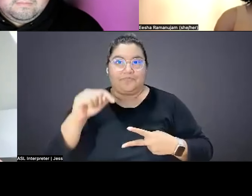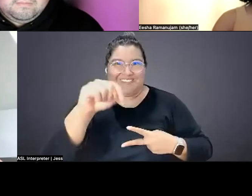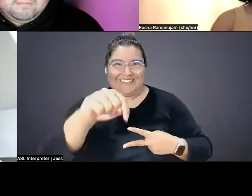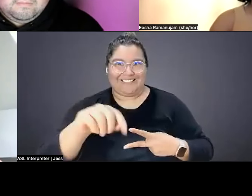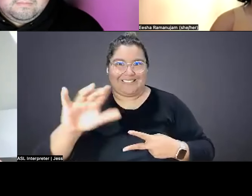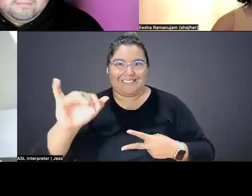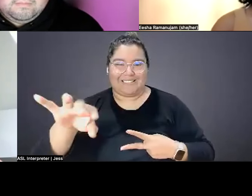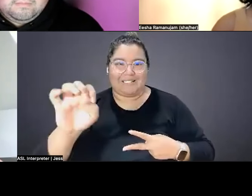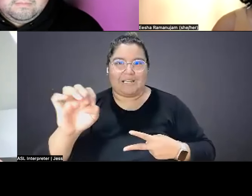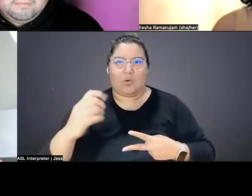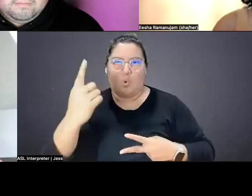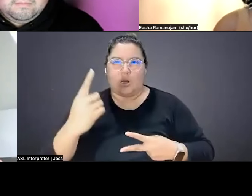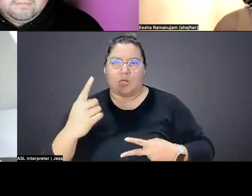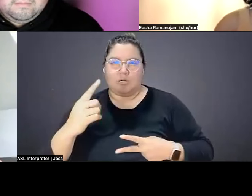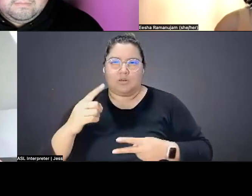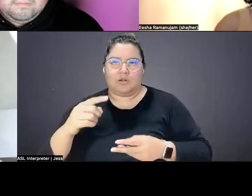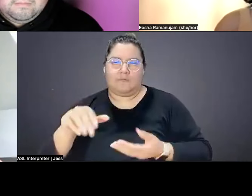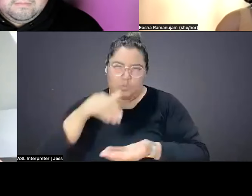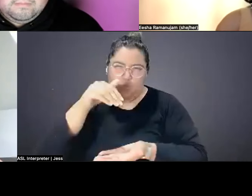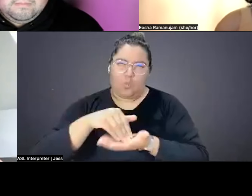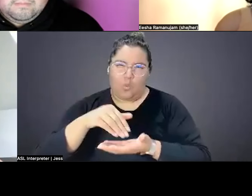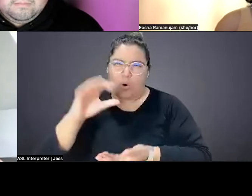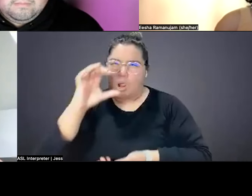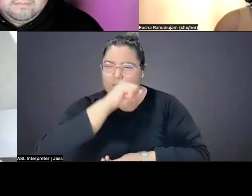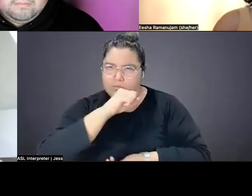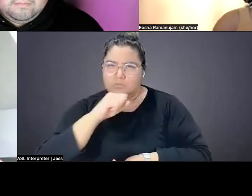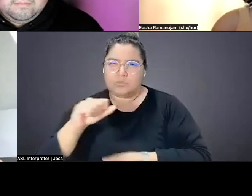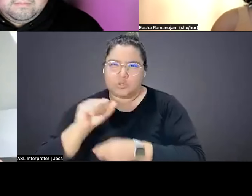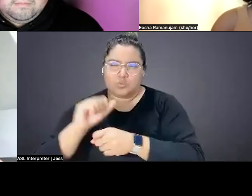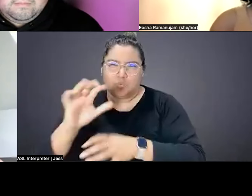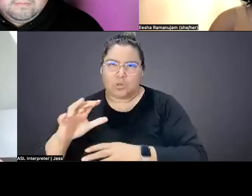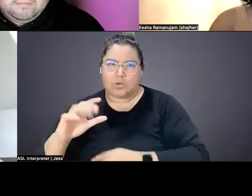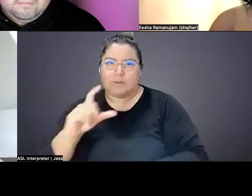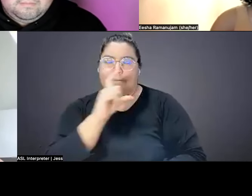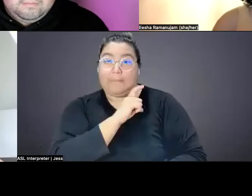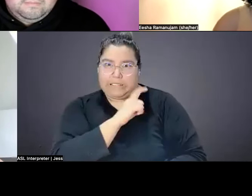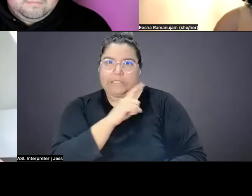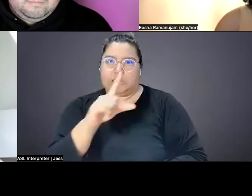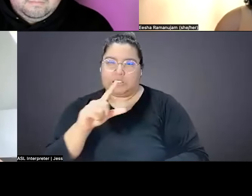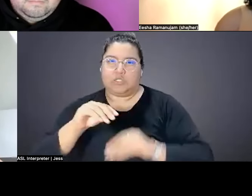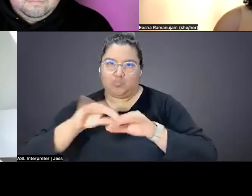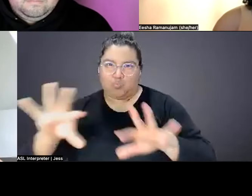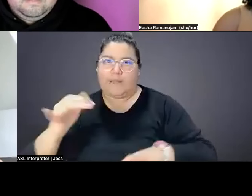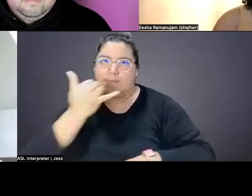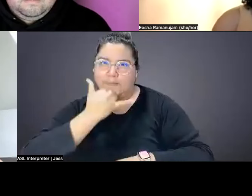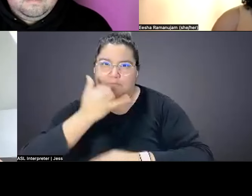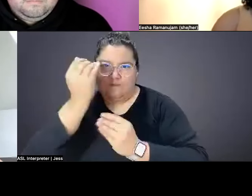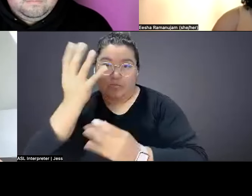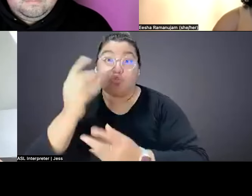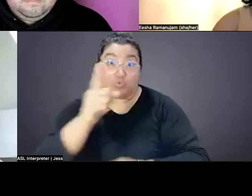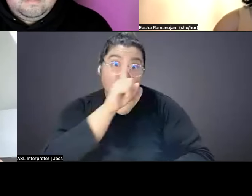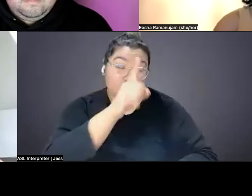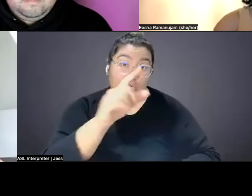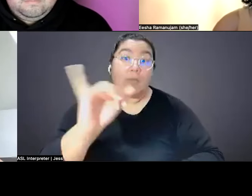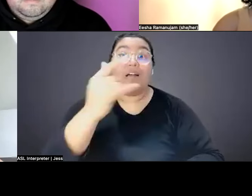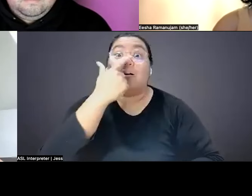core assumptions of the work is that the police are the biggest spreaders of disinformation, which is true. What was interesting about this case study is that